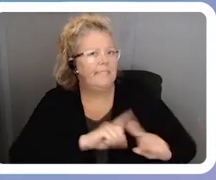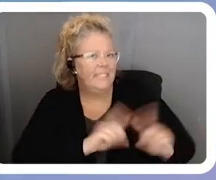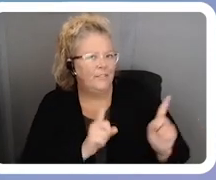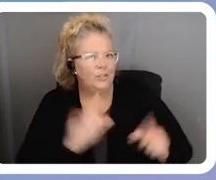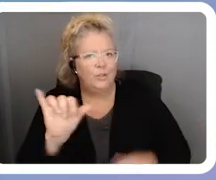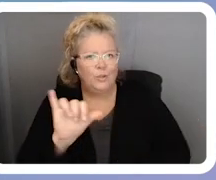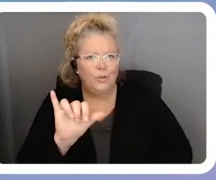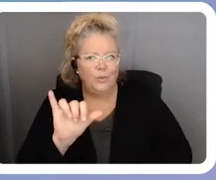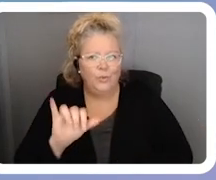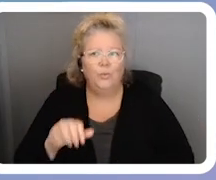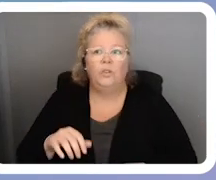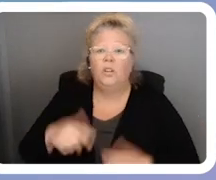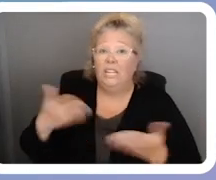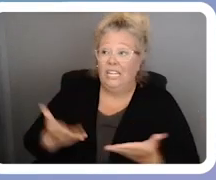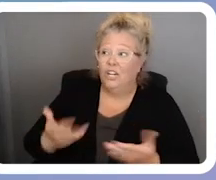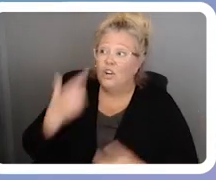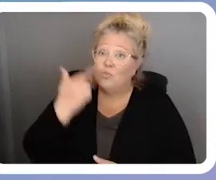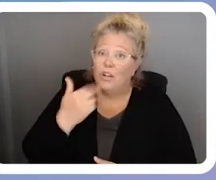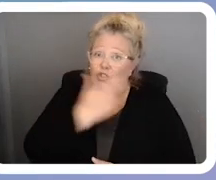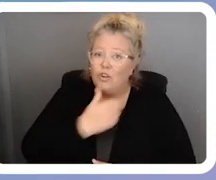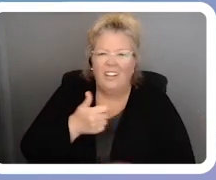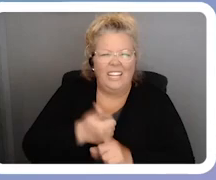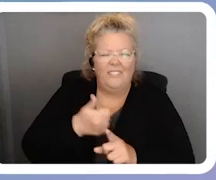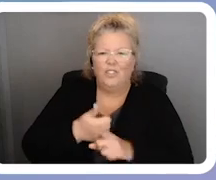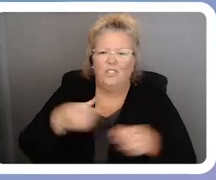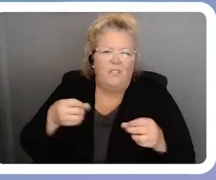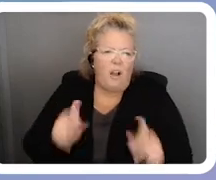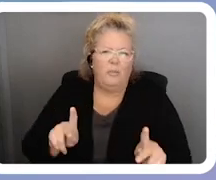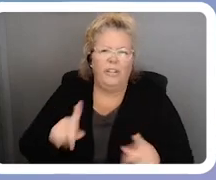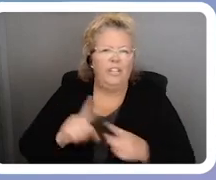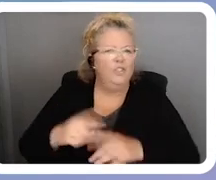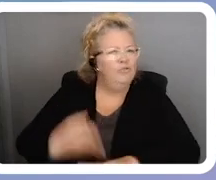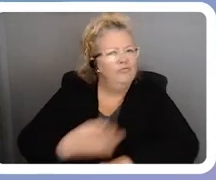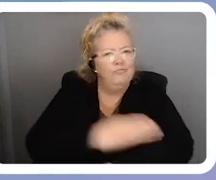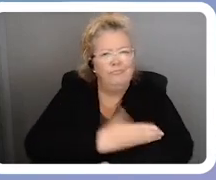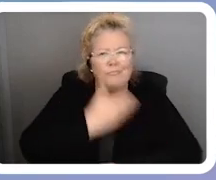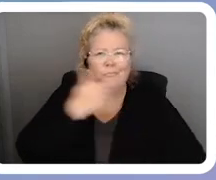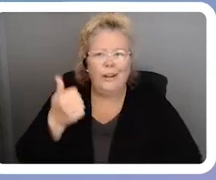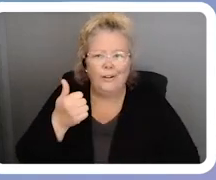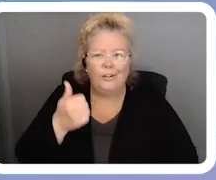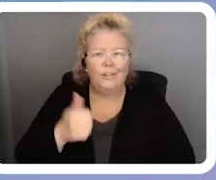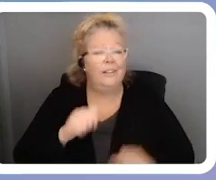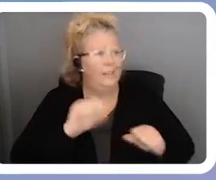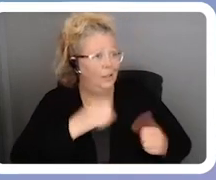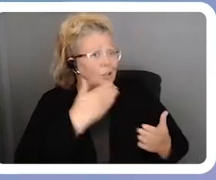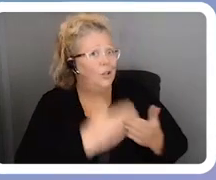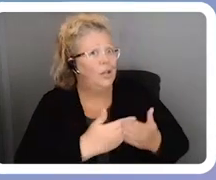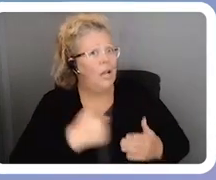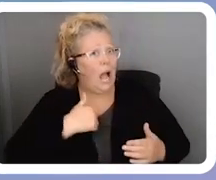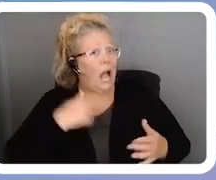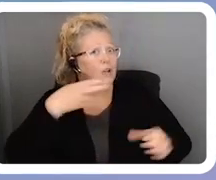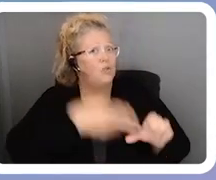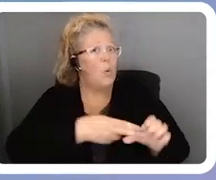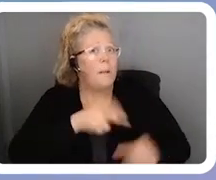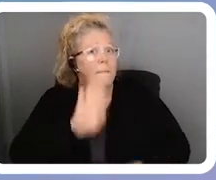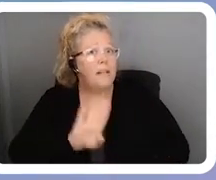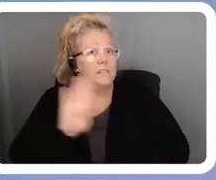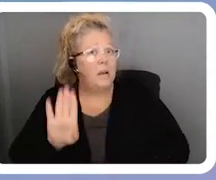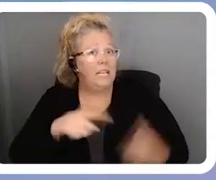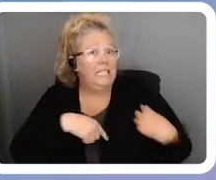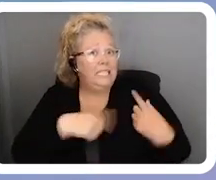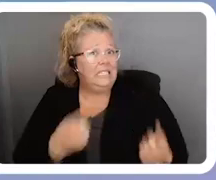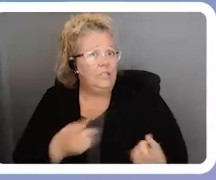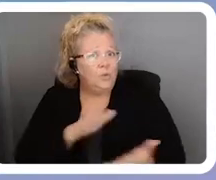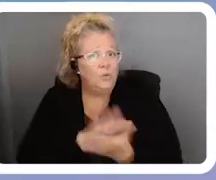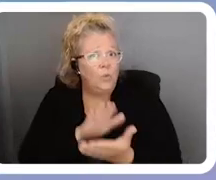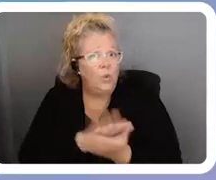an opportunity to grow, but it's giving us, as a restaurant and yourself, an opportunity to grow. It helped me good. Best Buddies, I've been with Best Buddies since I was in